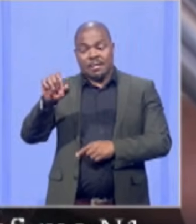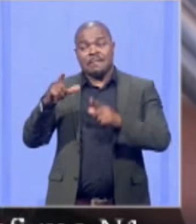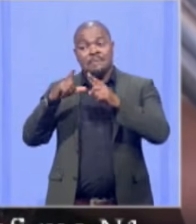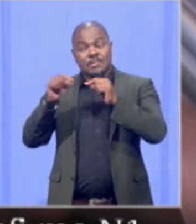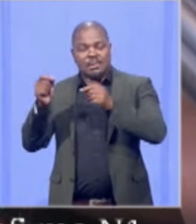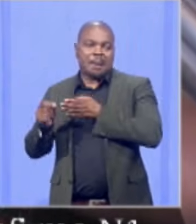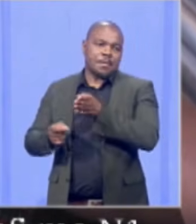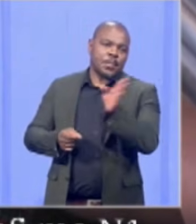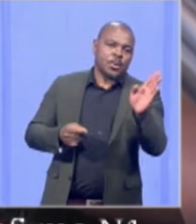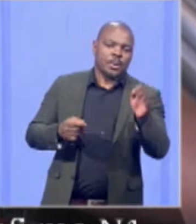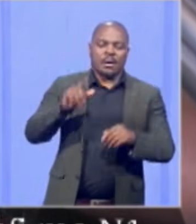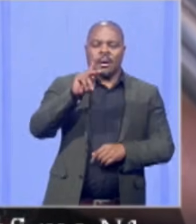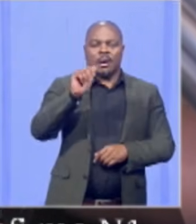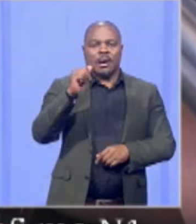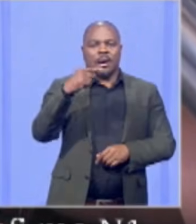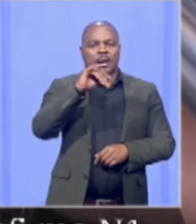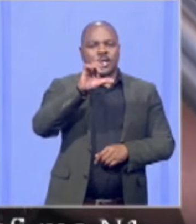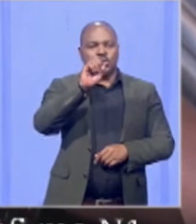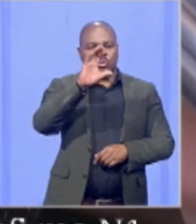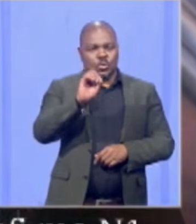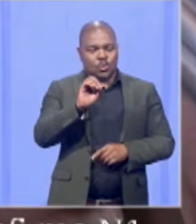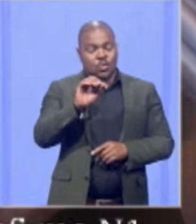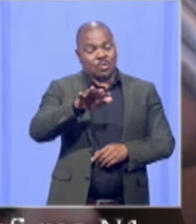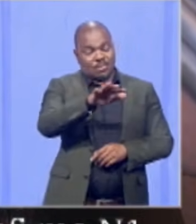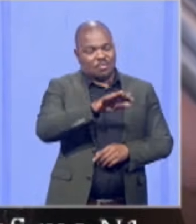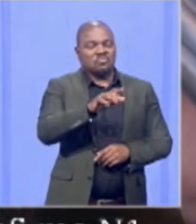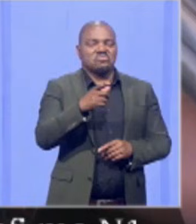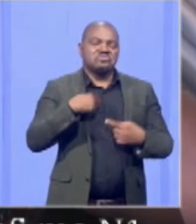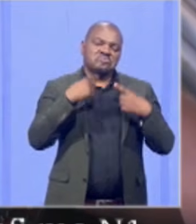Botaville refetela ka Khiso Tugazo re lo